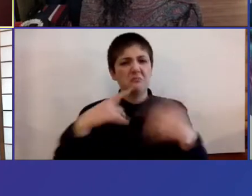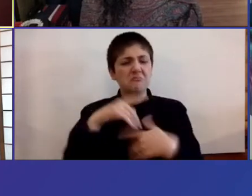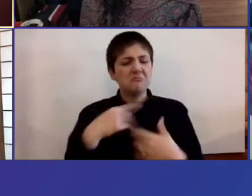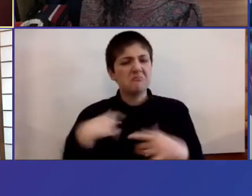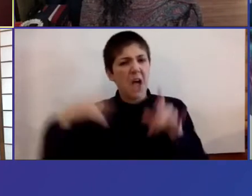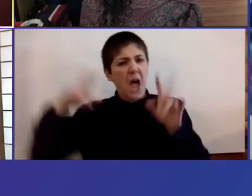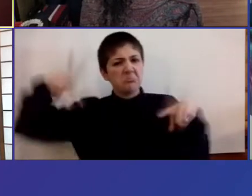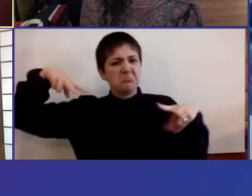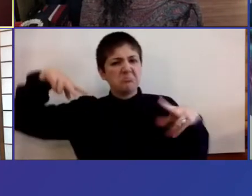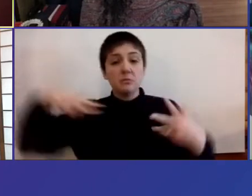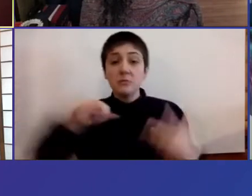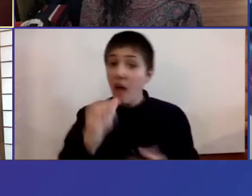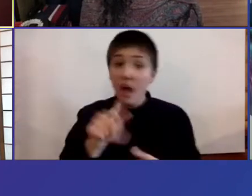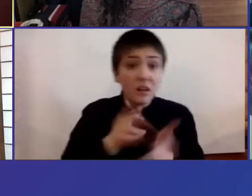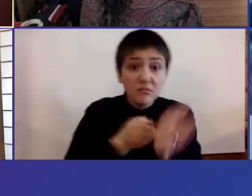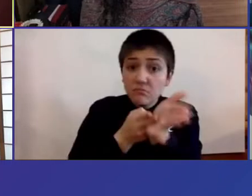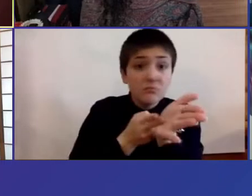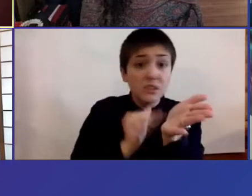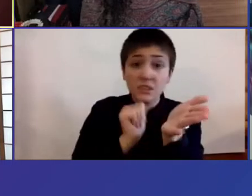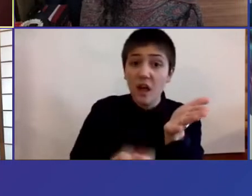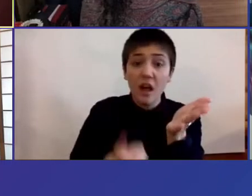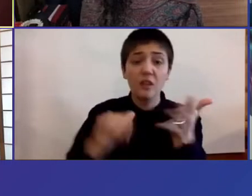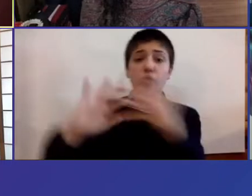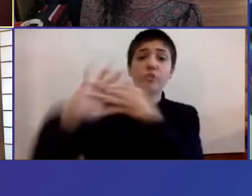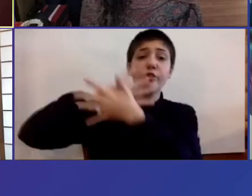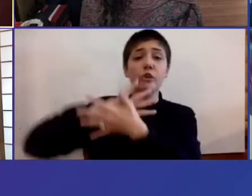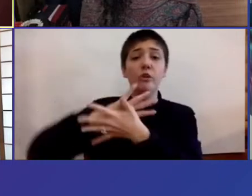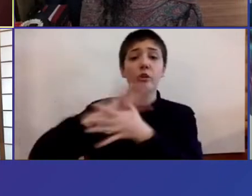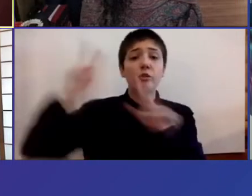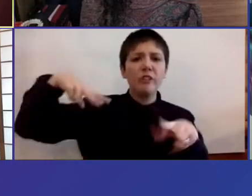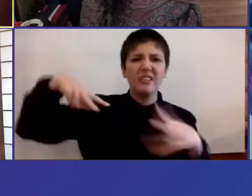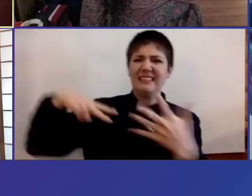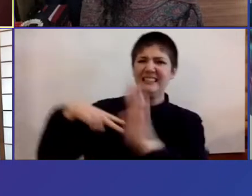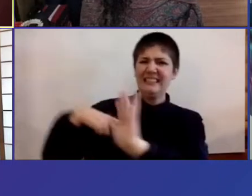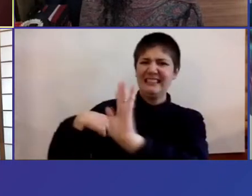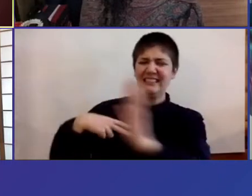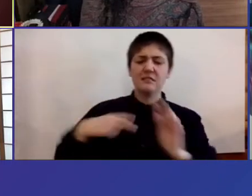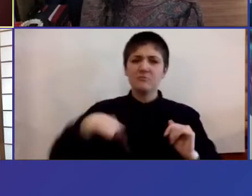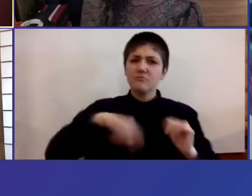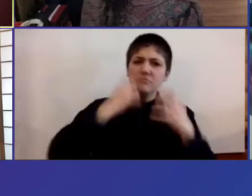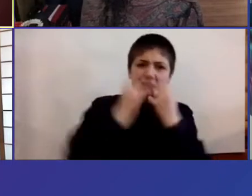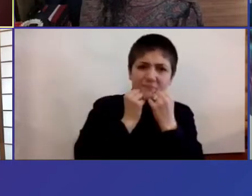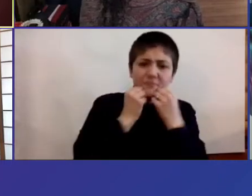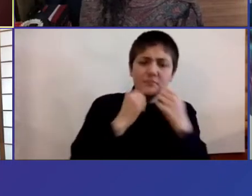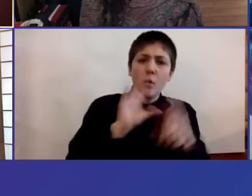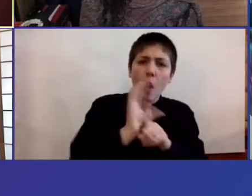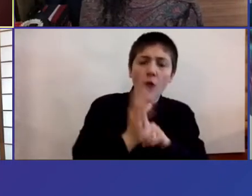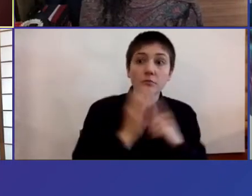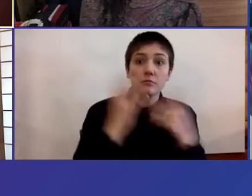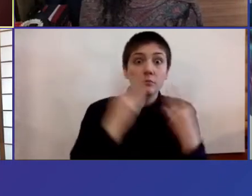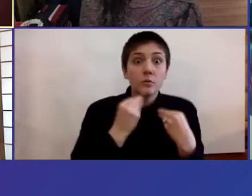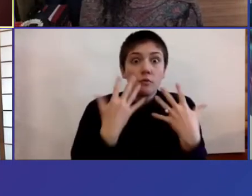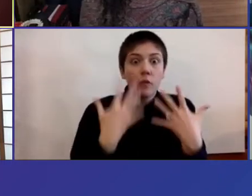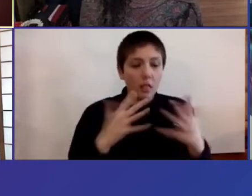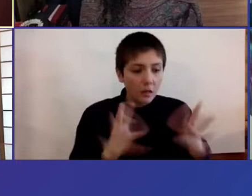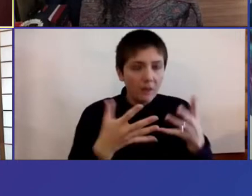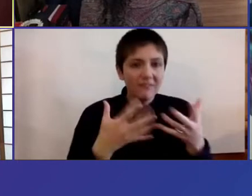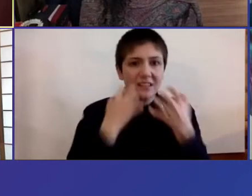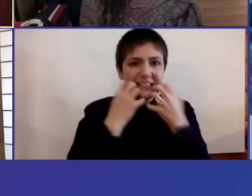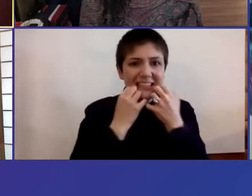view of the richness of our African culture. So for me, it's very important to pass on this